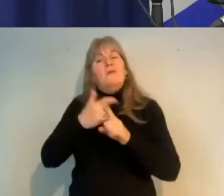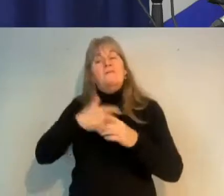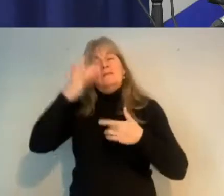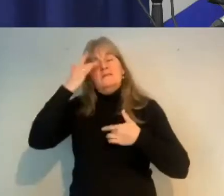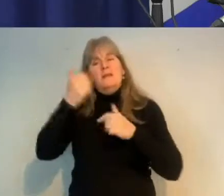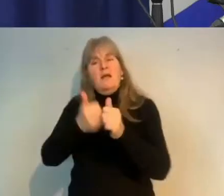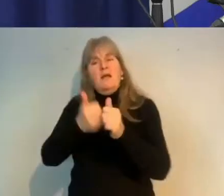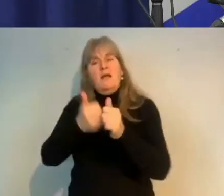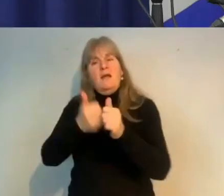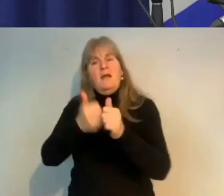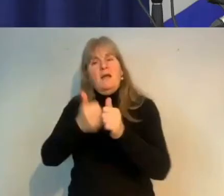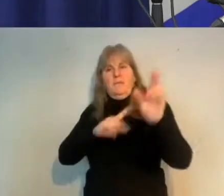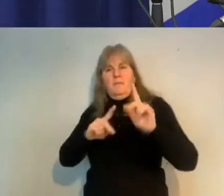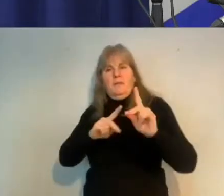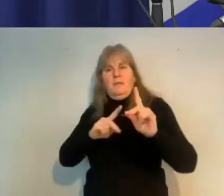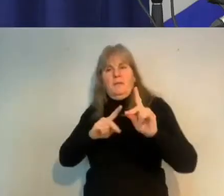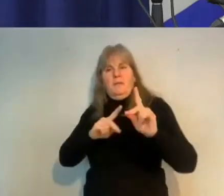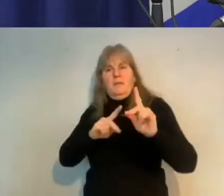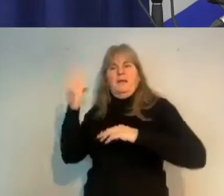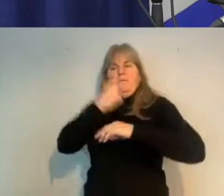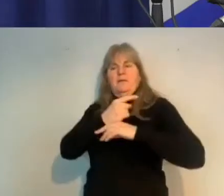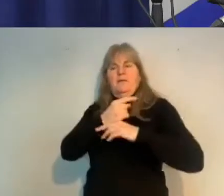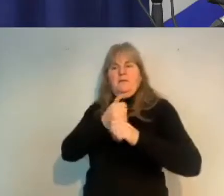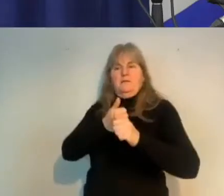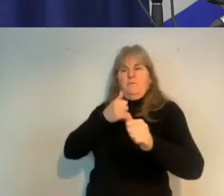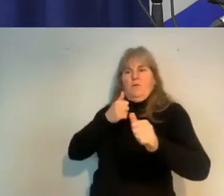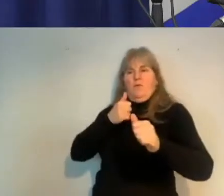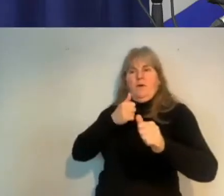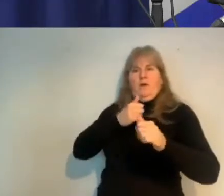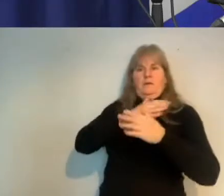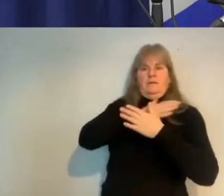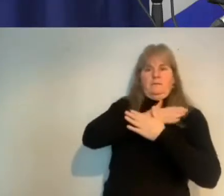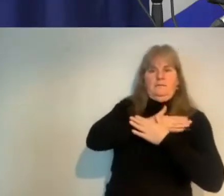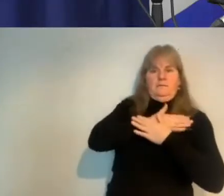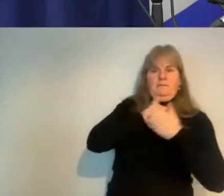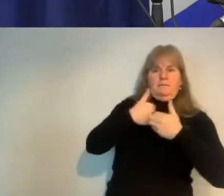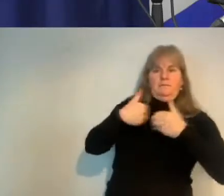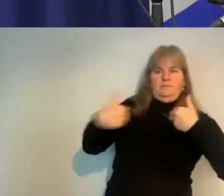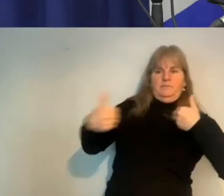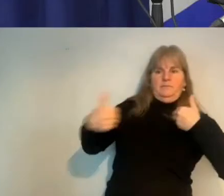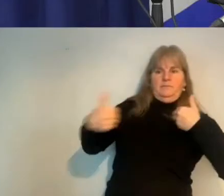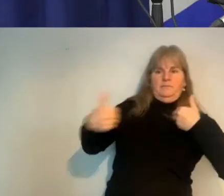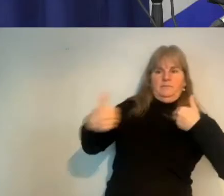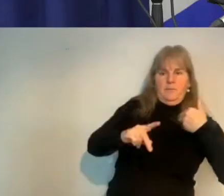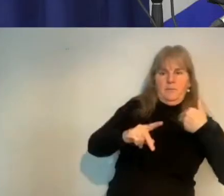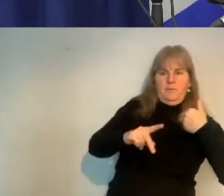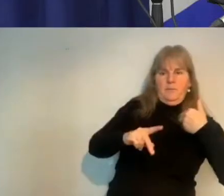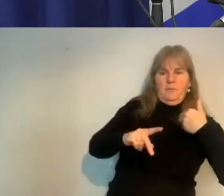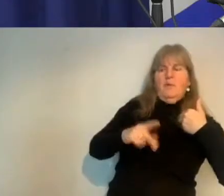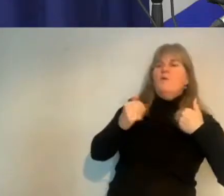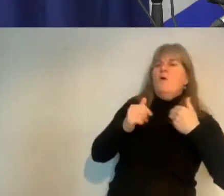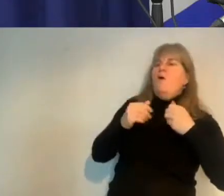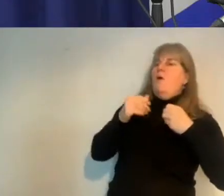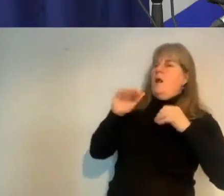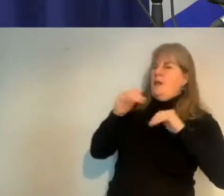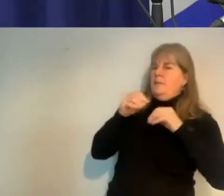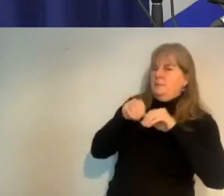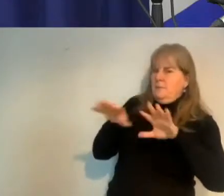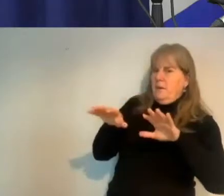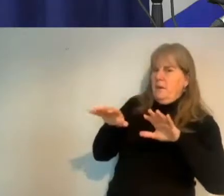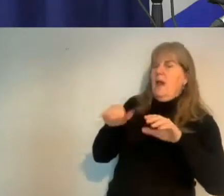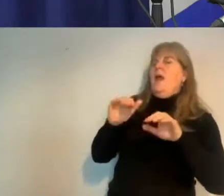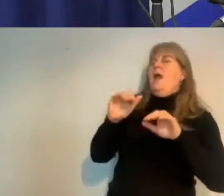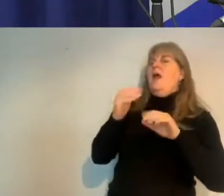yourself is all that it takes to recover, limit the spread, and protect our healthcare system, and keep those tests available for those who need